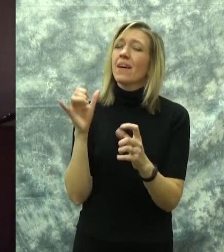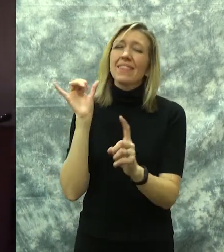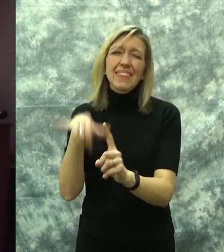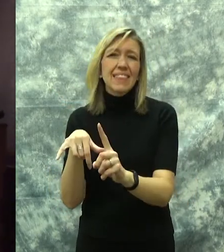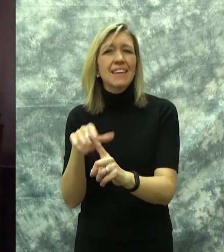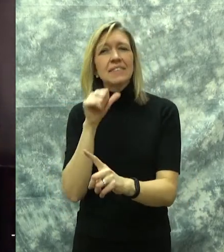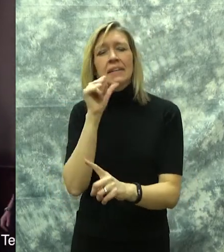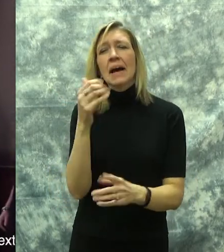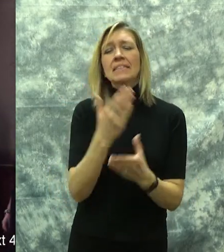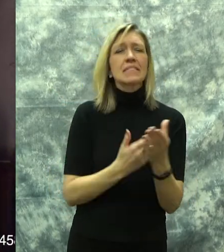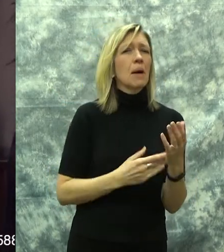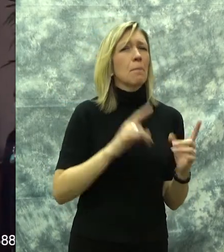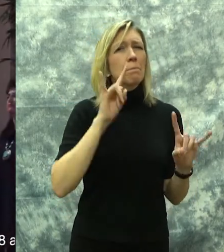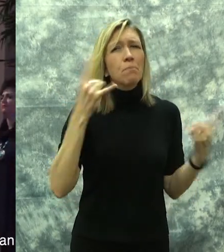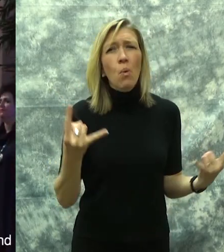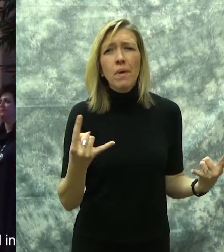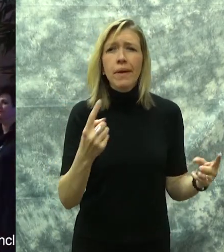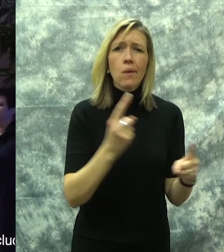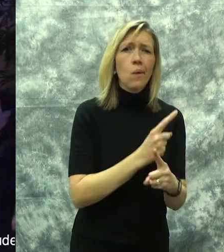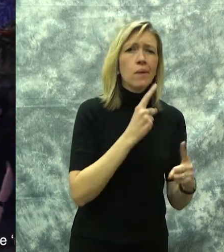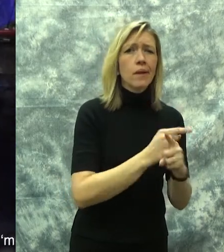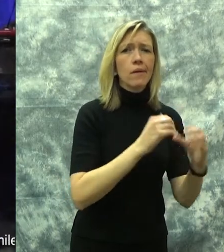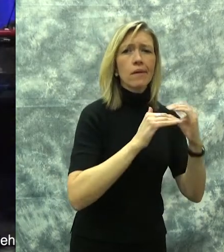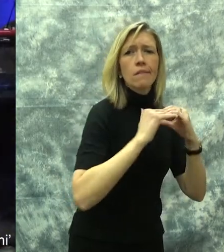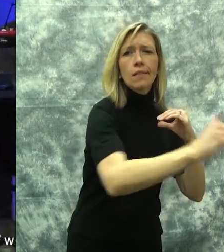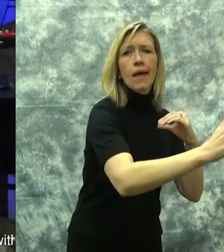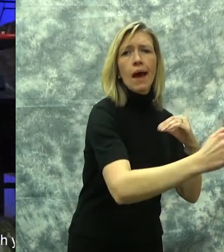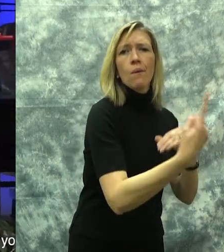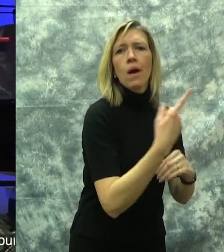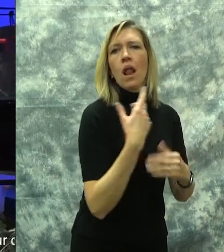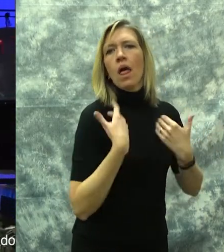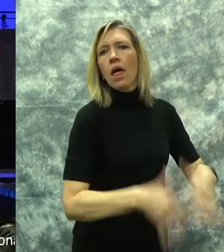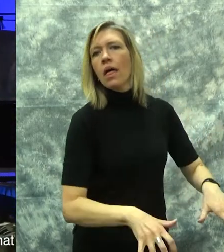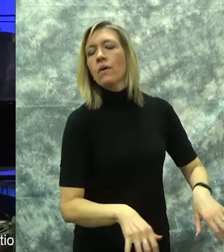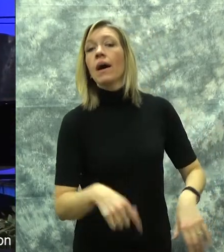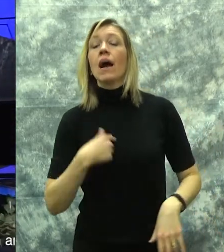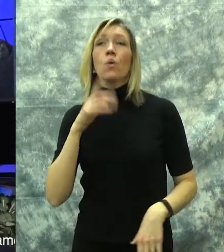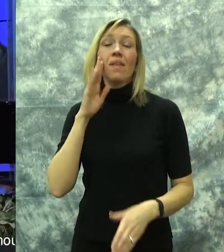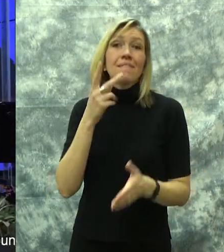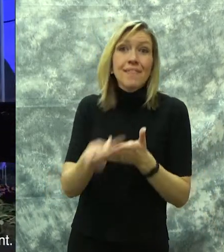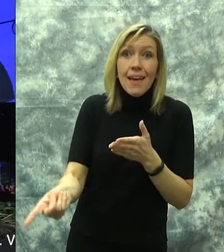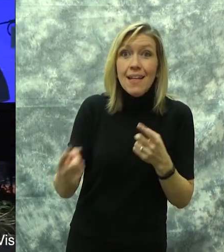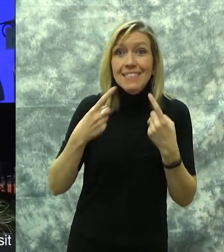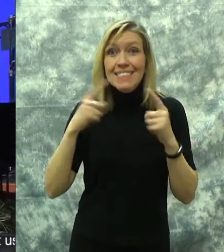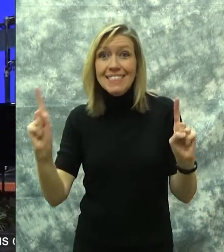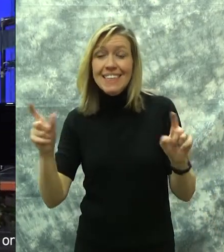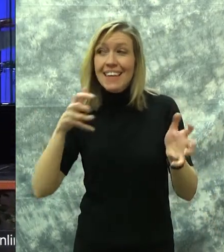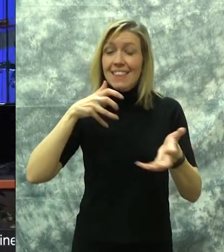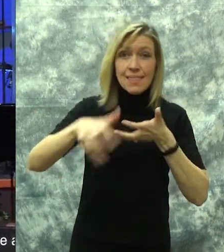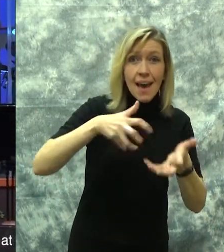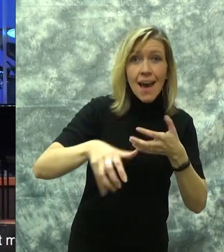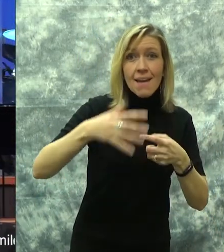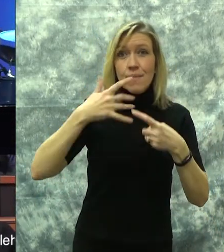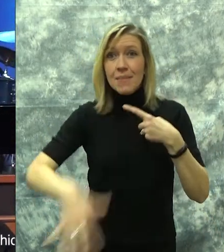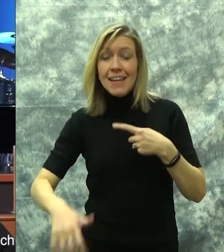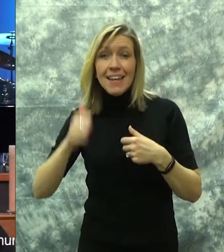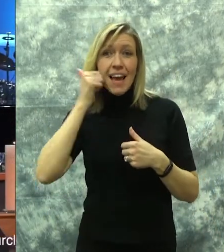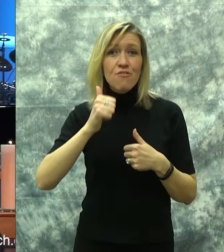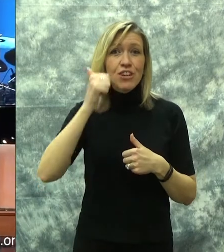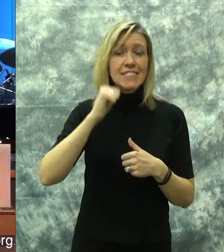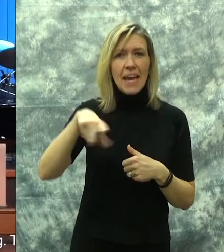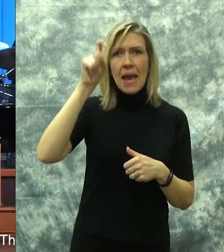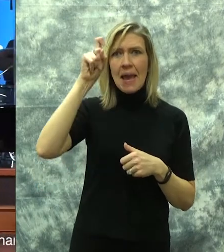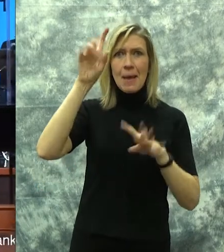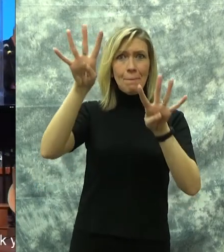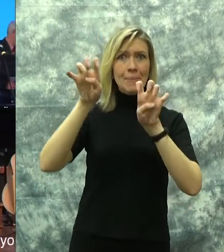boring, ordinary, flat one. I will fail and I'll succeed. I'll laugh and I will bleed. Every day's a mystery. Yeah,